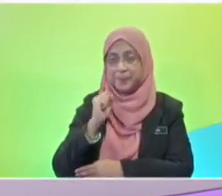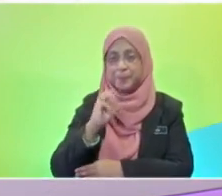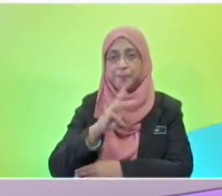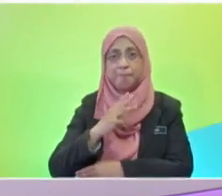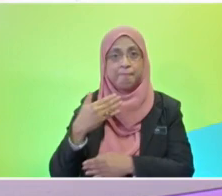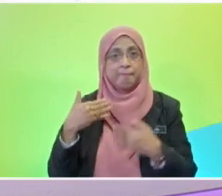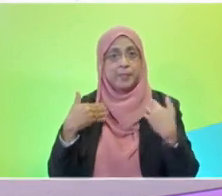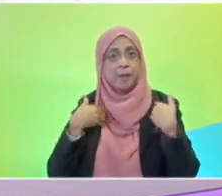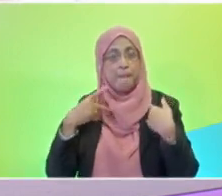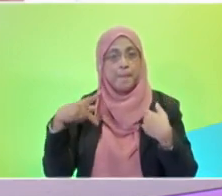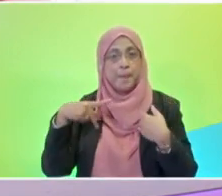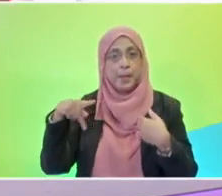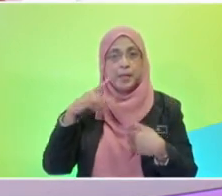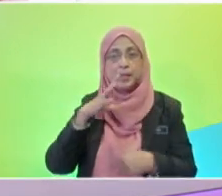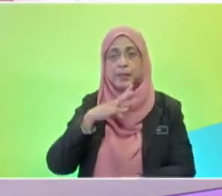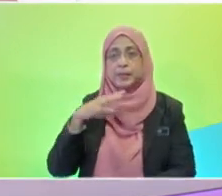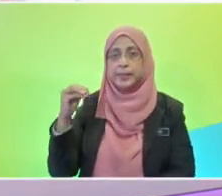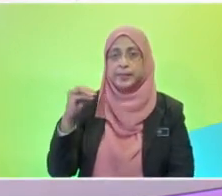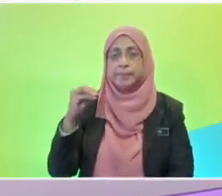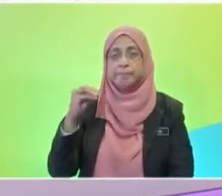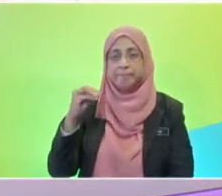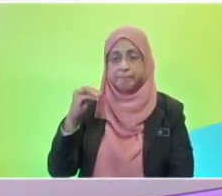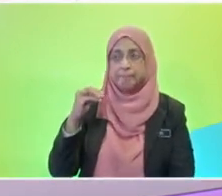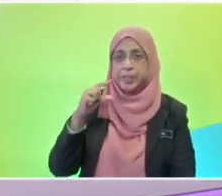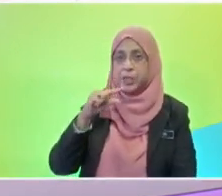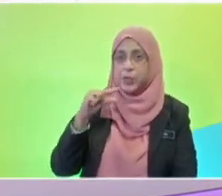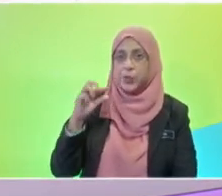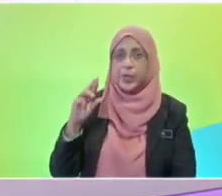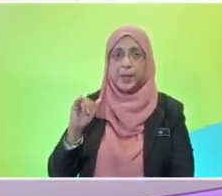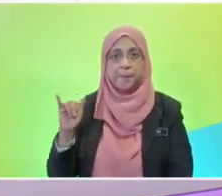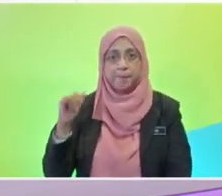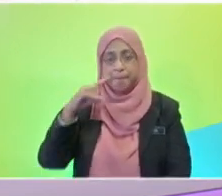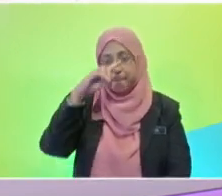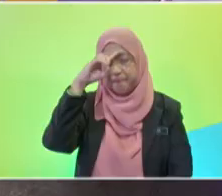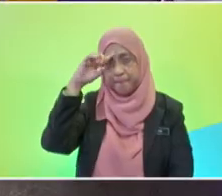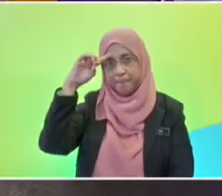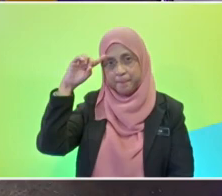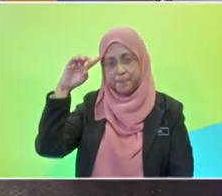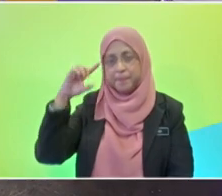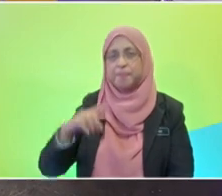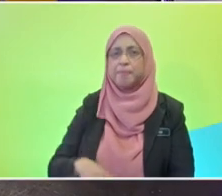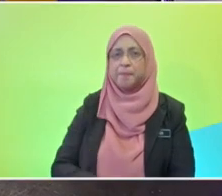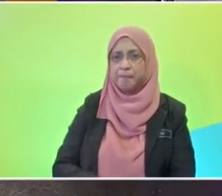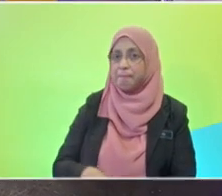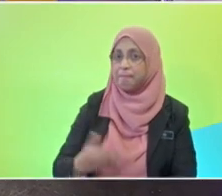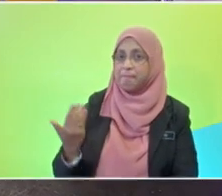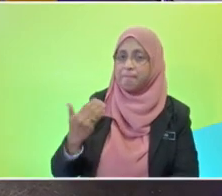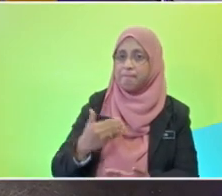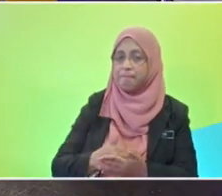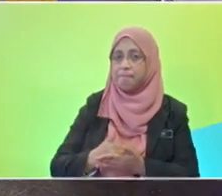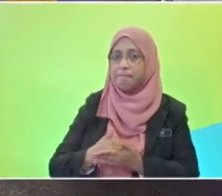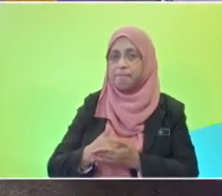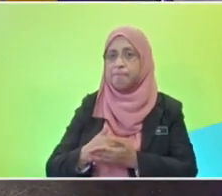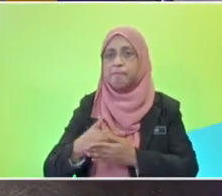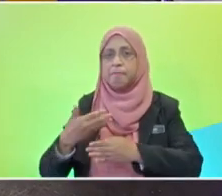have purple and red. Okay, so what color should we use for the other peacock feather?